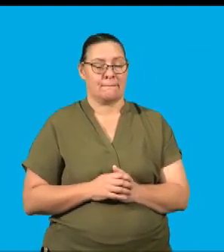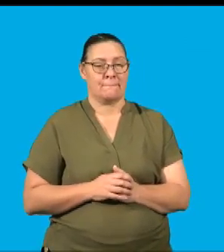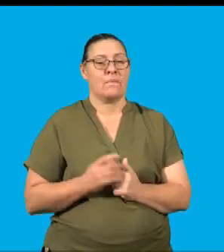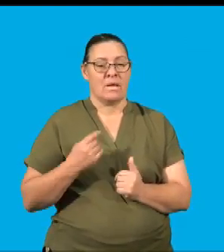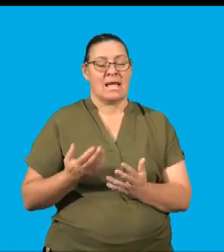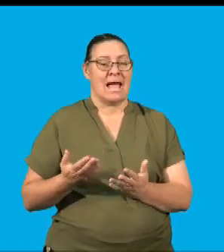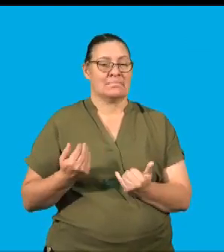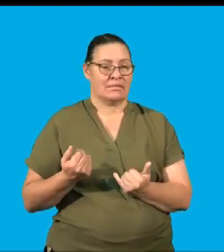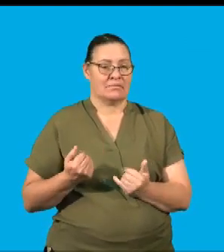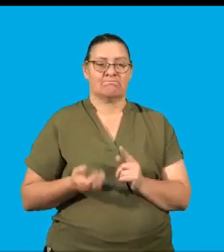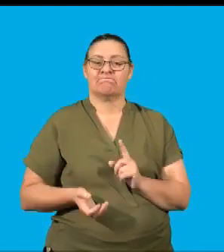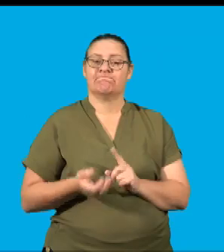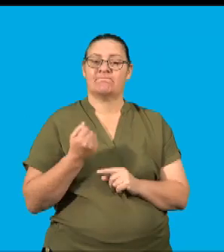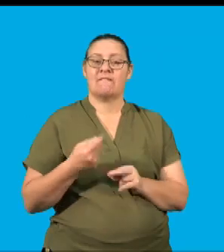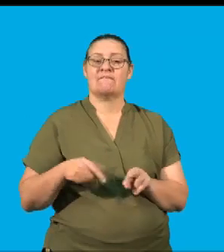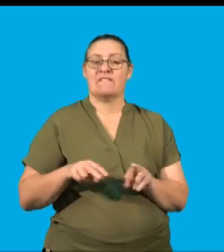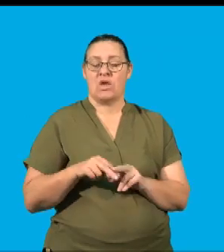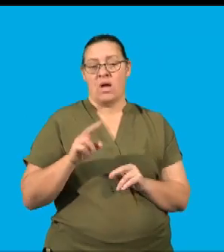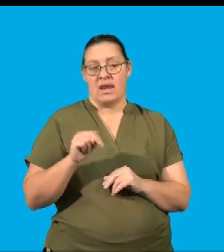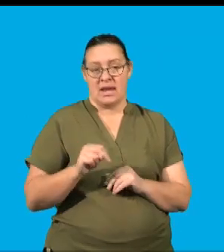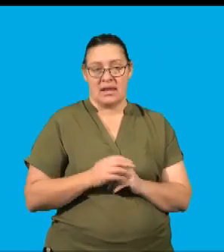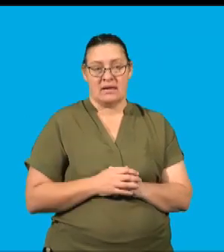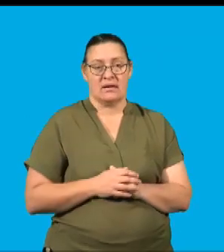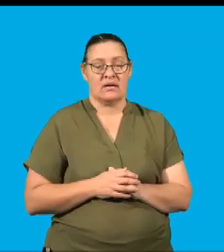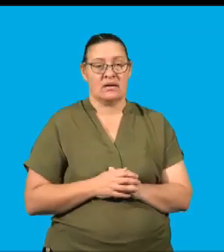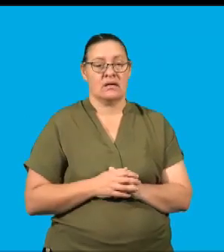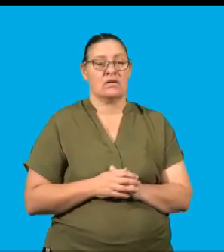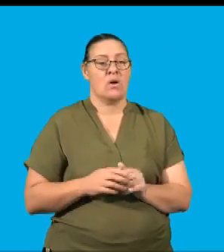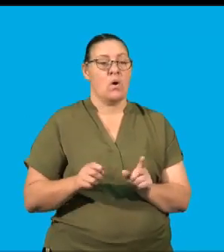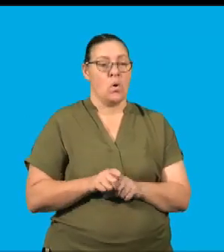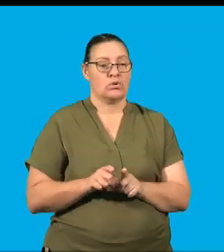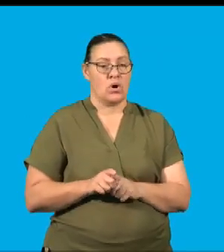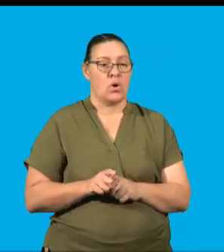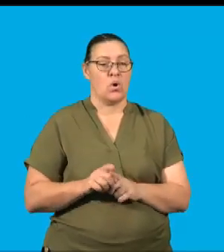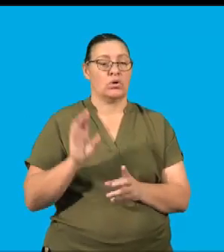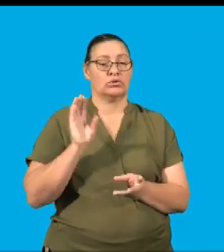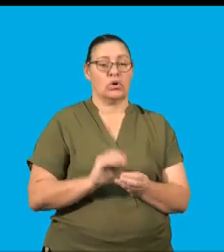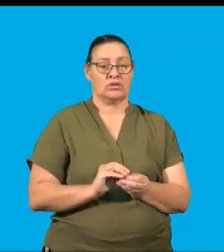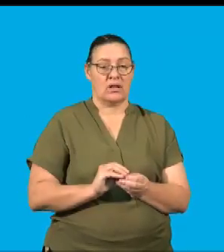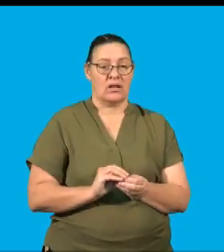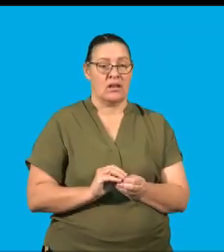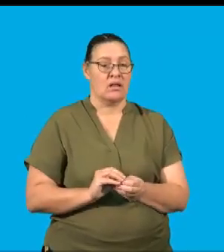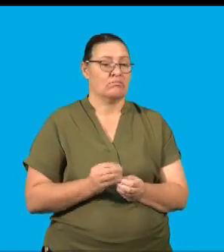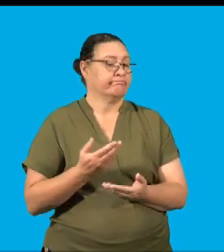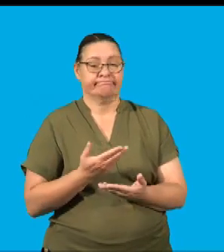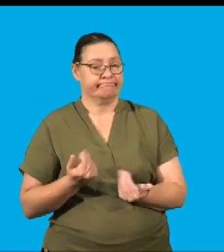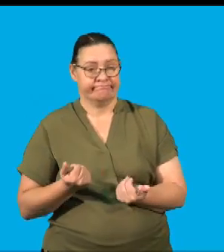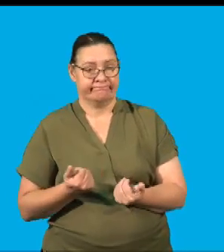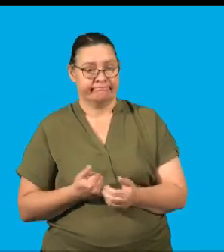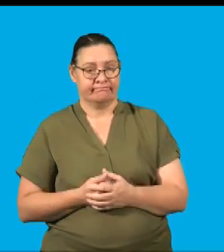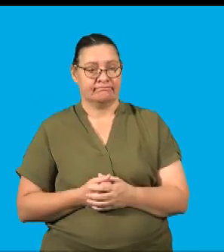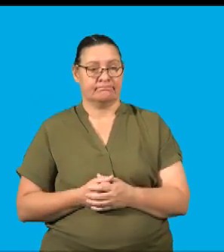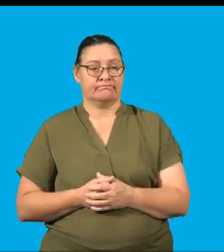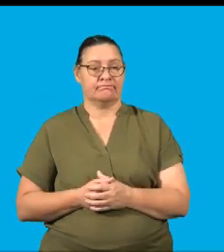must expect to be asked to find the value of N. So we've got also have a total. A total is also